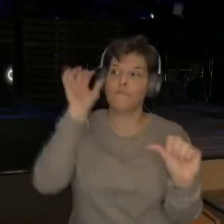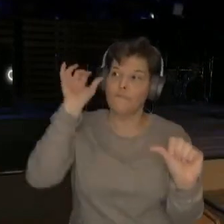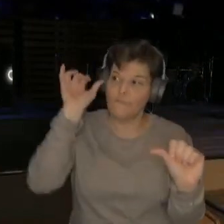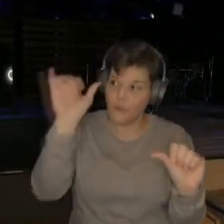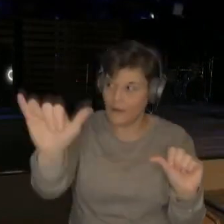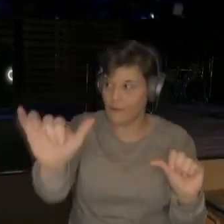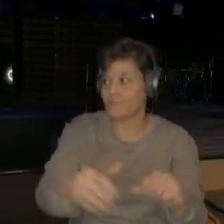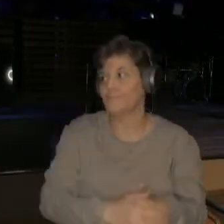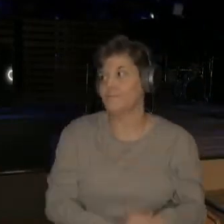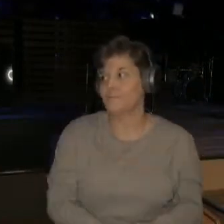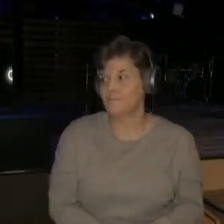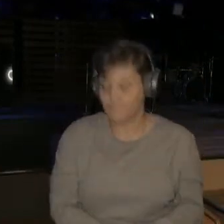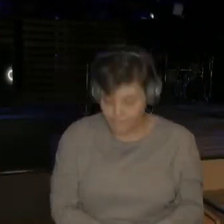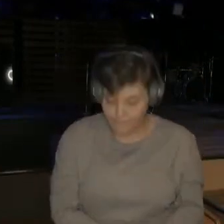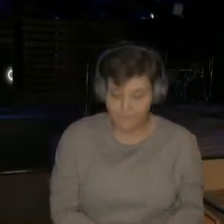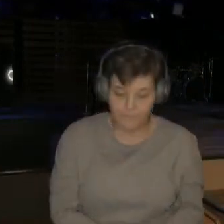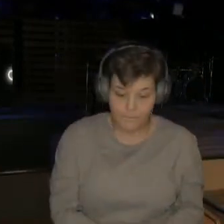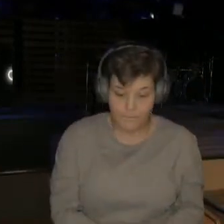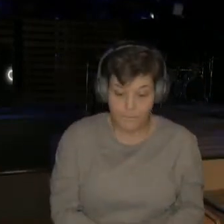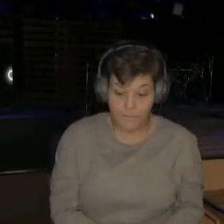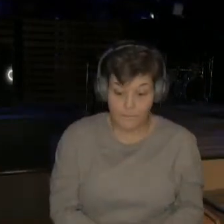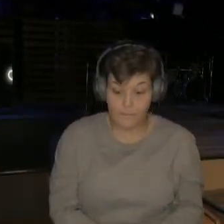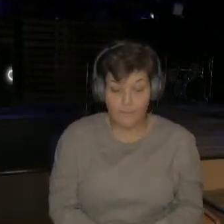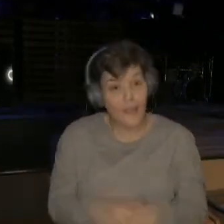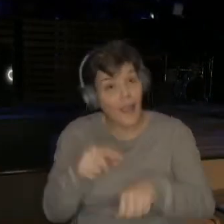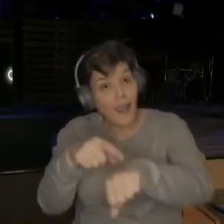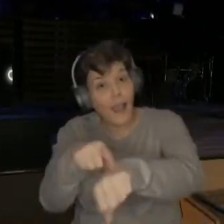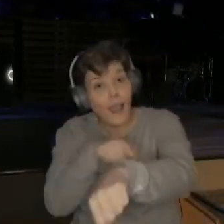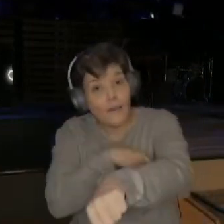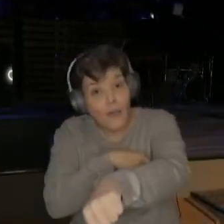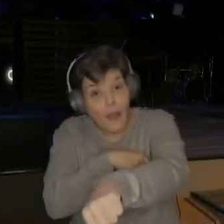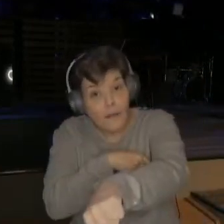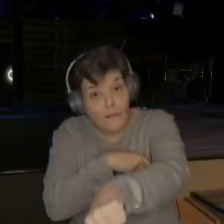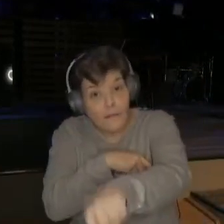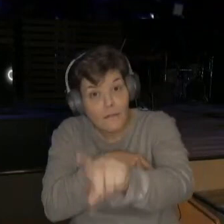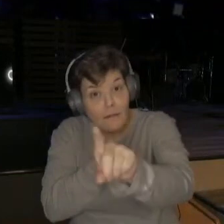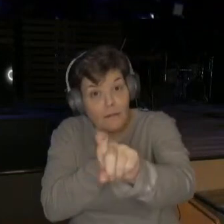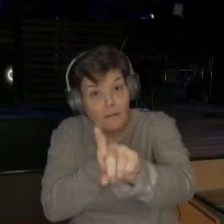forever." How long does God's steadfast love endure?